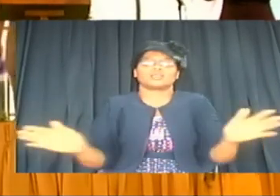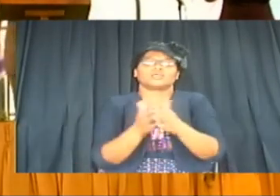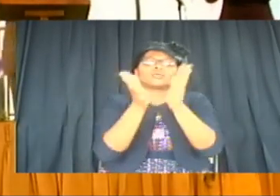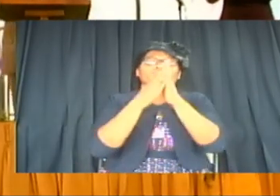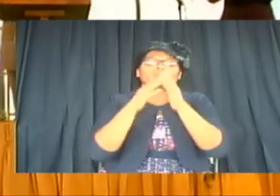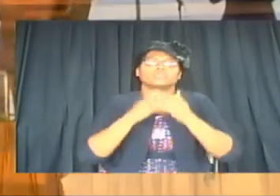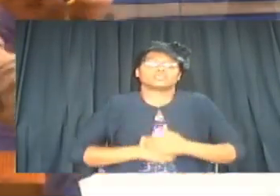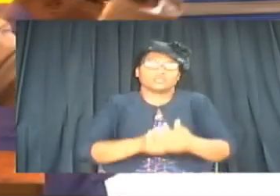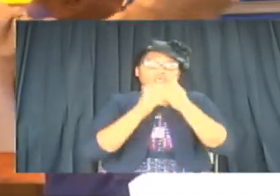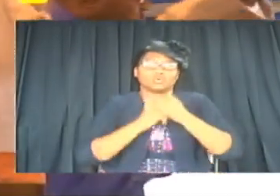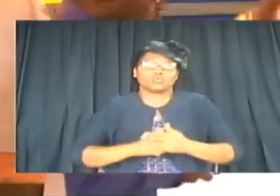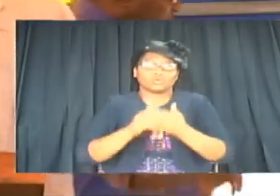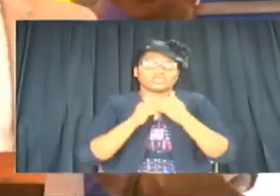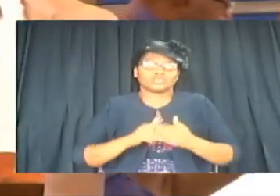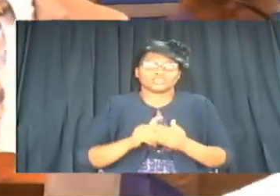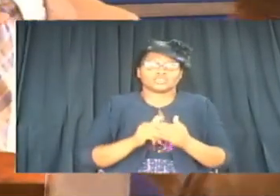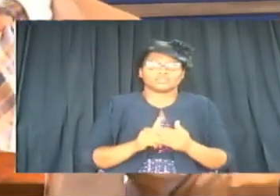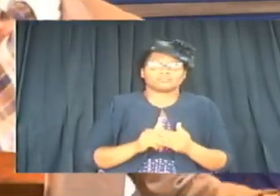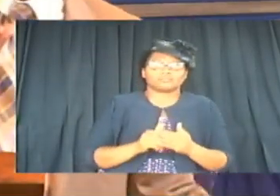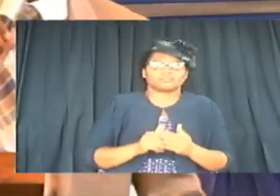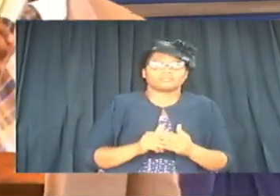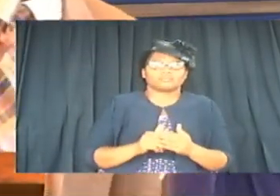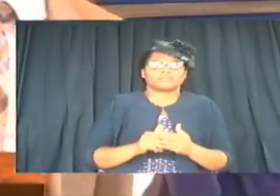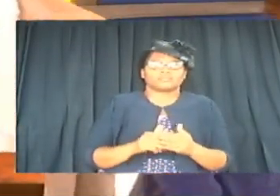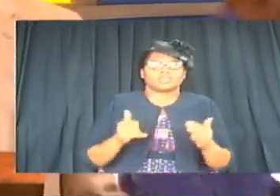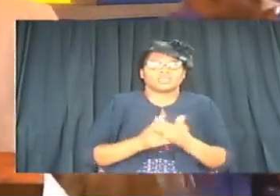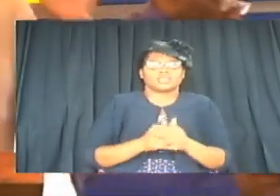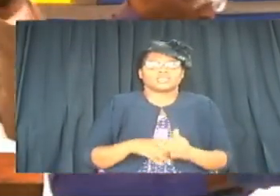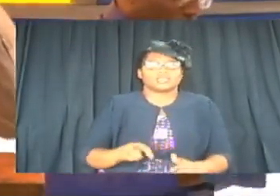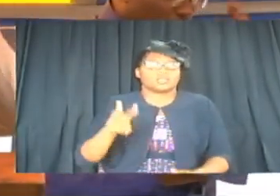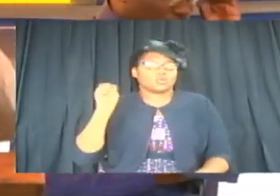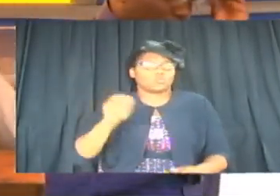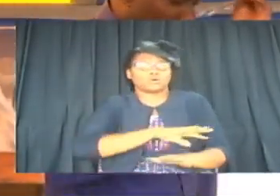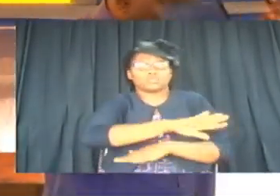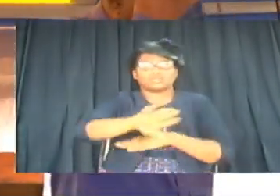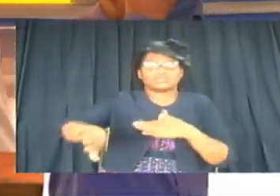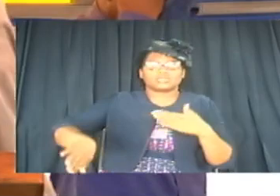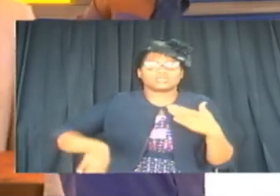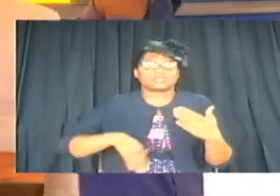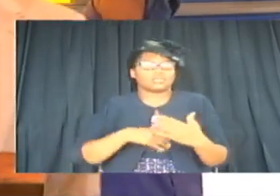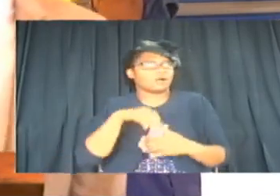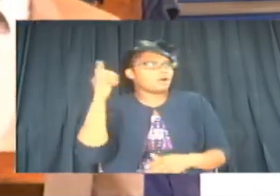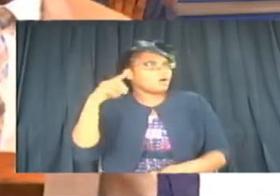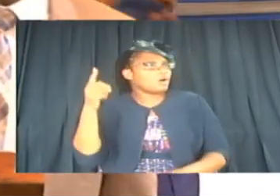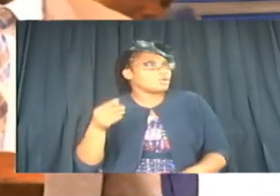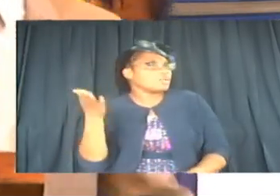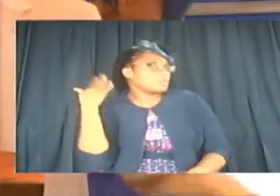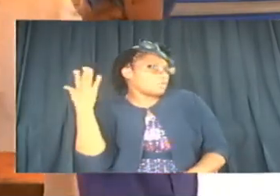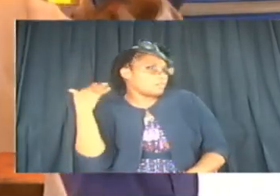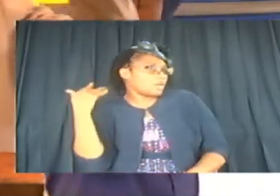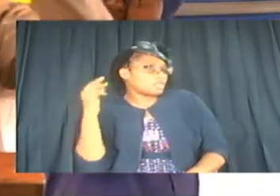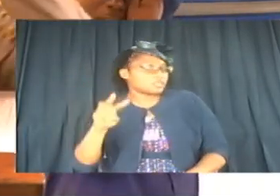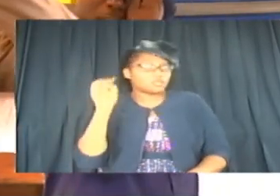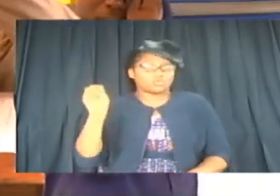I tell you that the issue from the beginning was always about praise and worship? The devil wants your worship. Amen. But this morning we're going to give God our